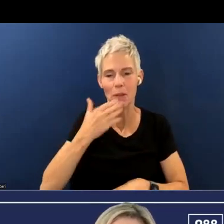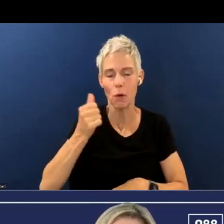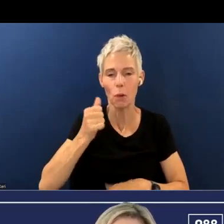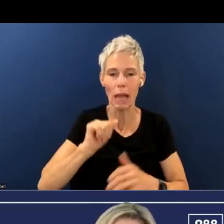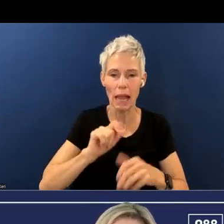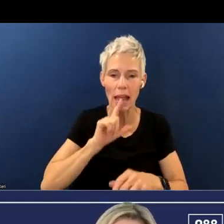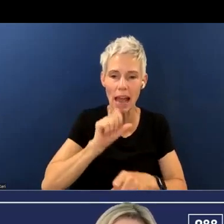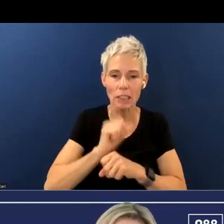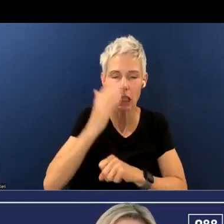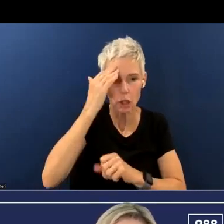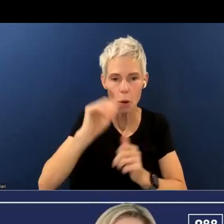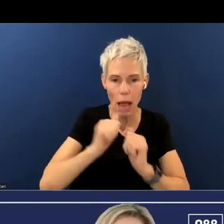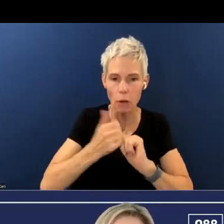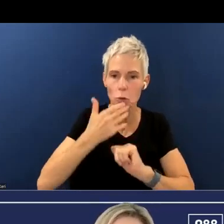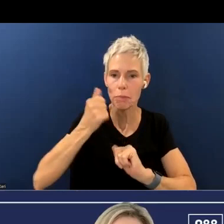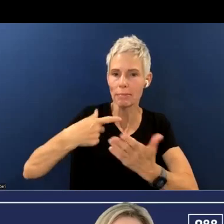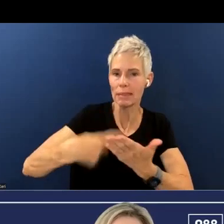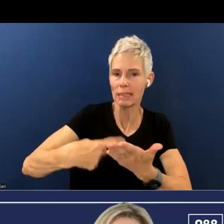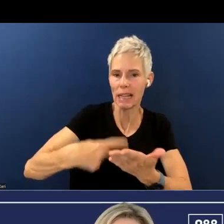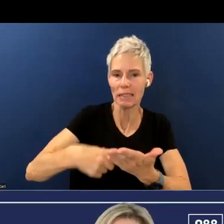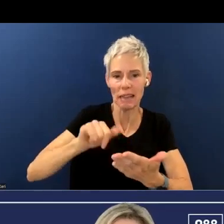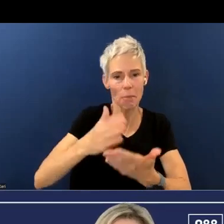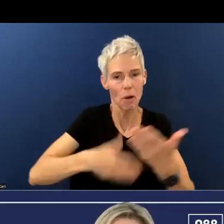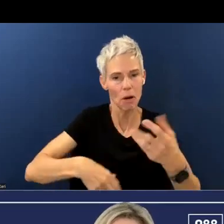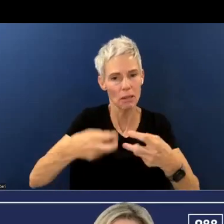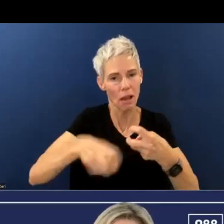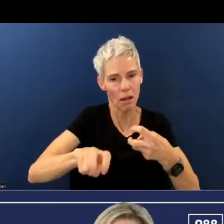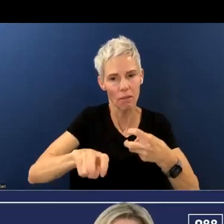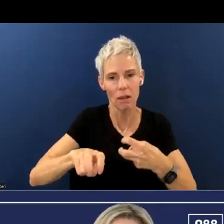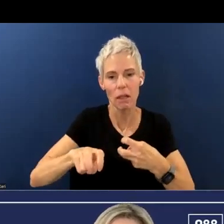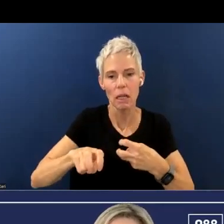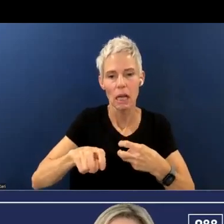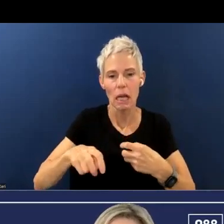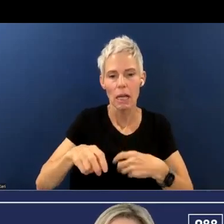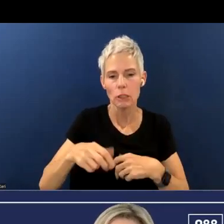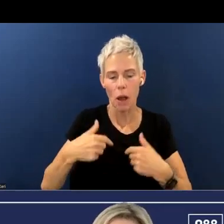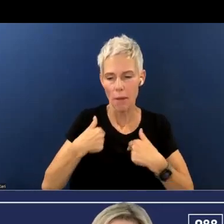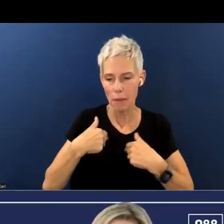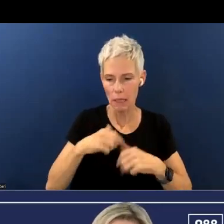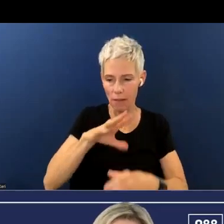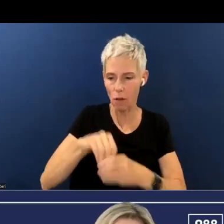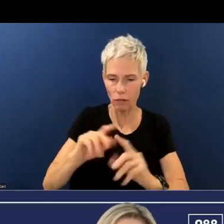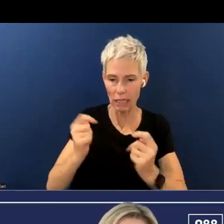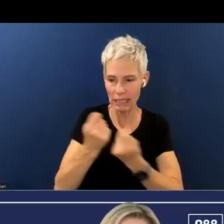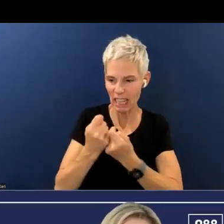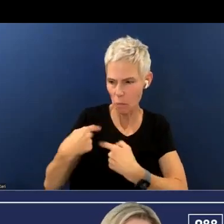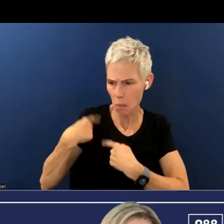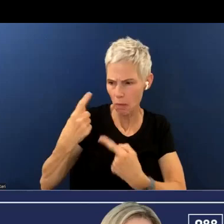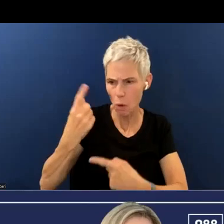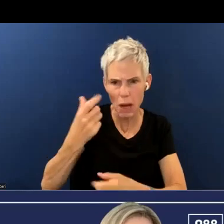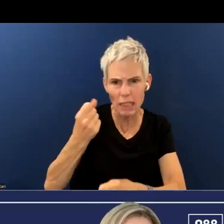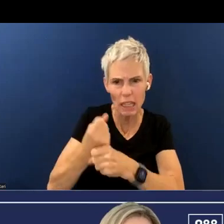it. And that was difficult, right? I've only been with a team since June, so it's been about a year now.